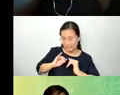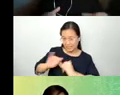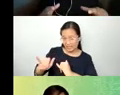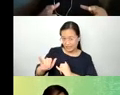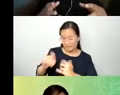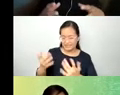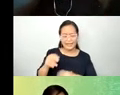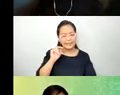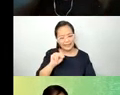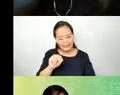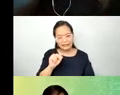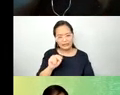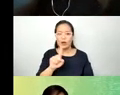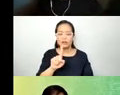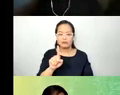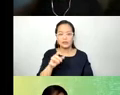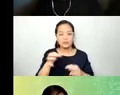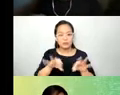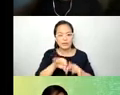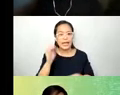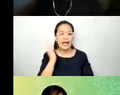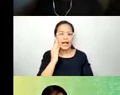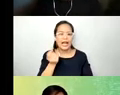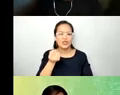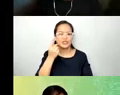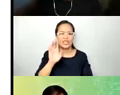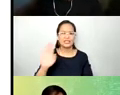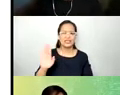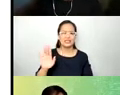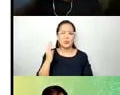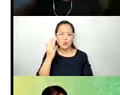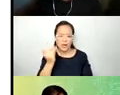the mistake of knowing for understanding can be very, very dangerous.